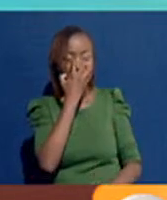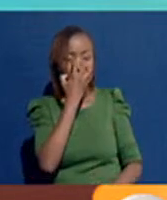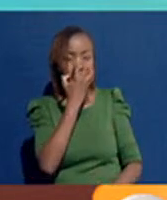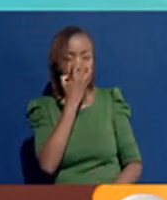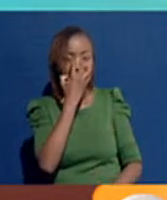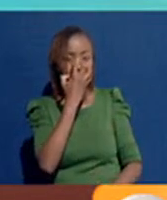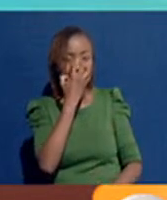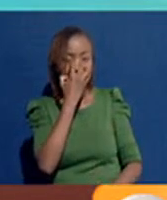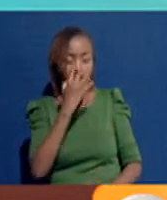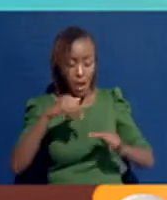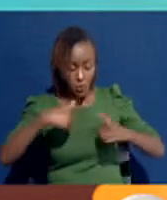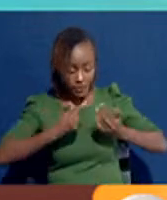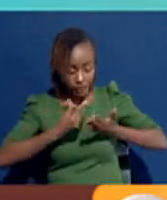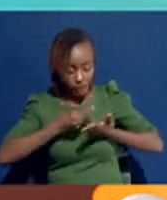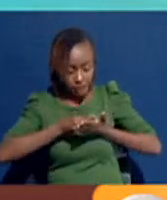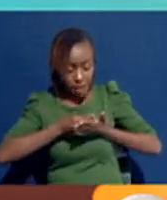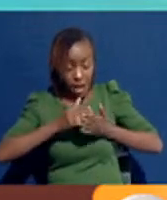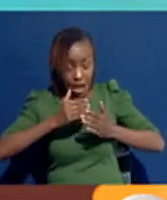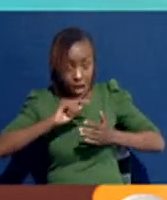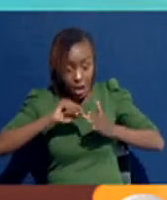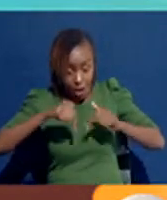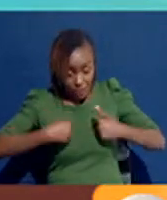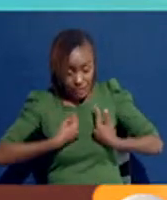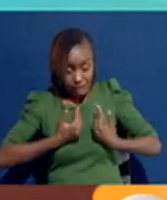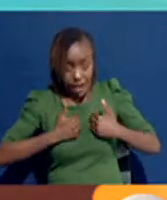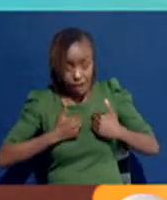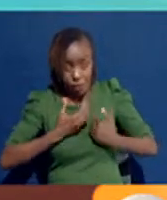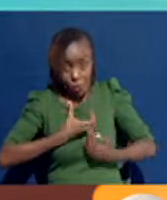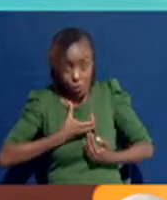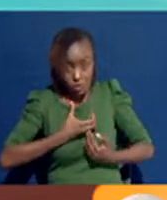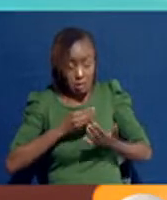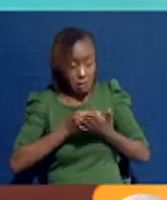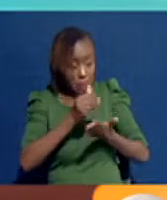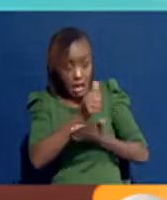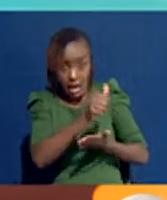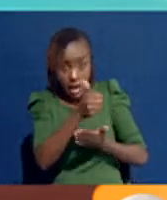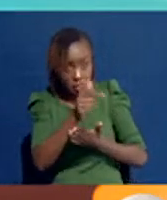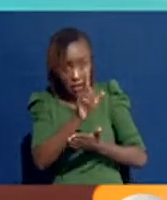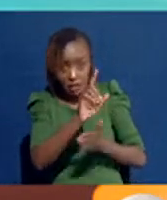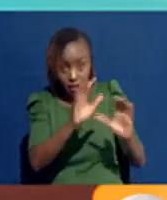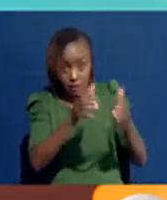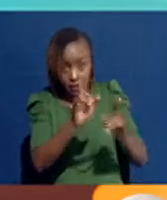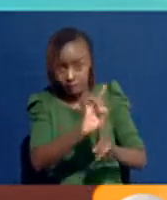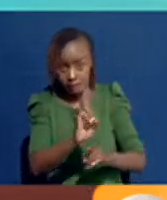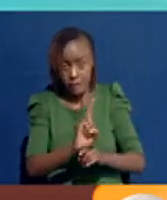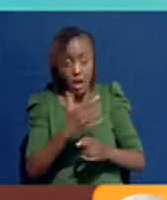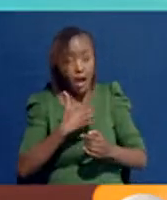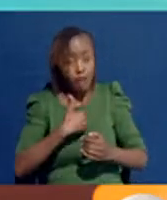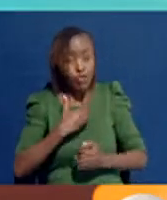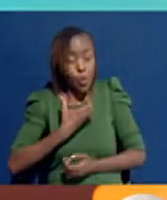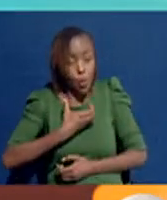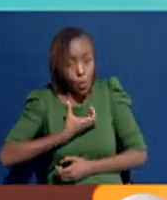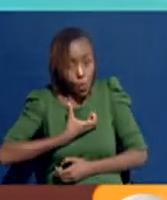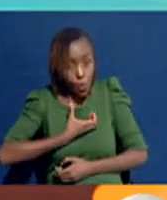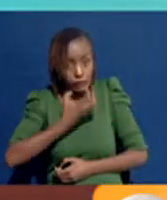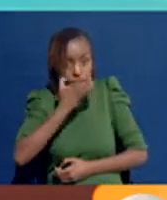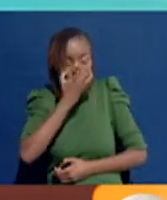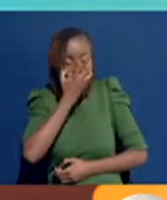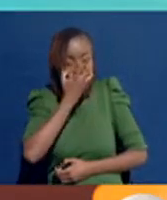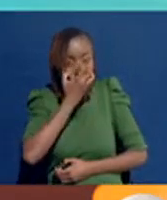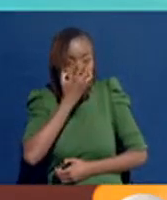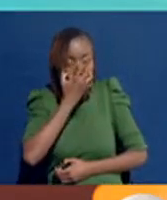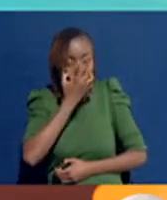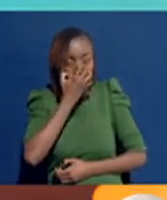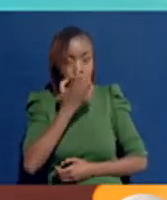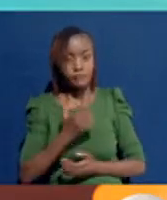company right now. We are manufacturing on oxygen plant, through our oxygen plant. And this is an achievement. Now, that one will be an independent hospital